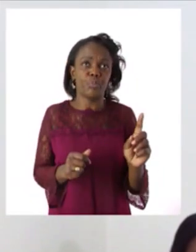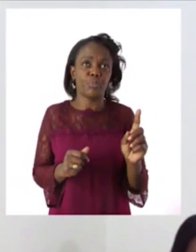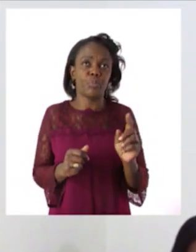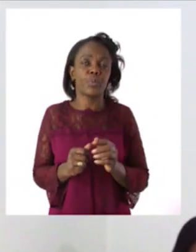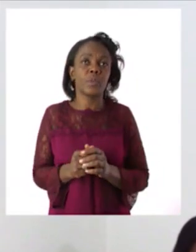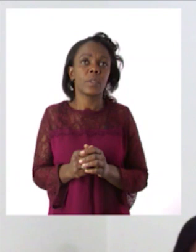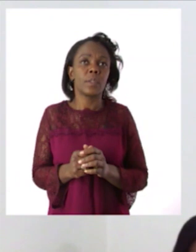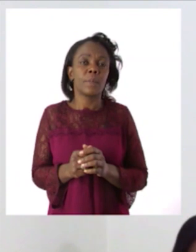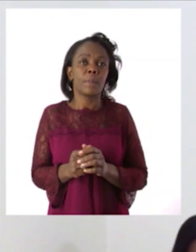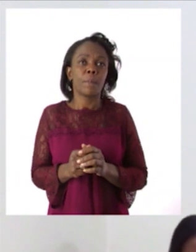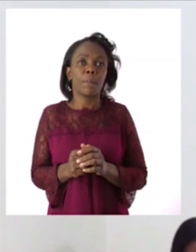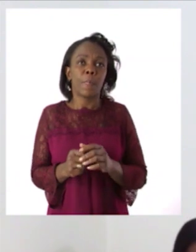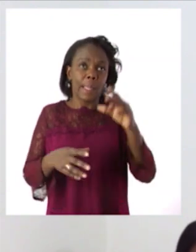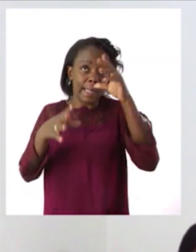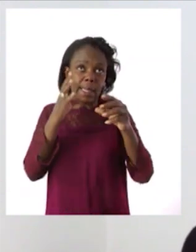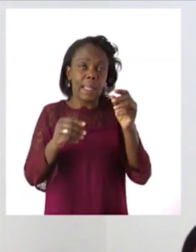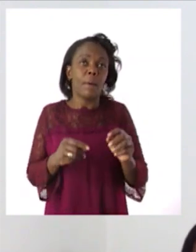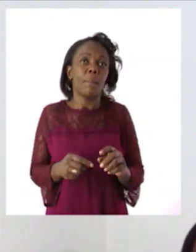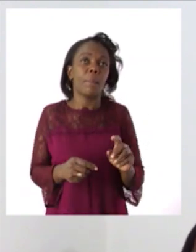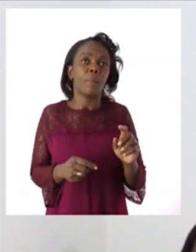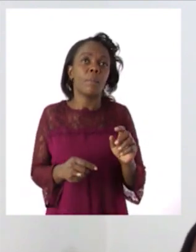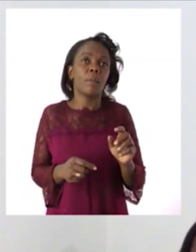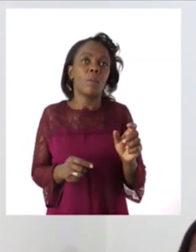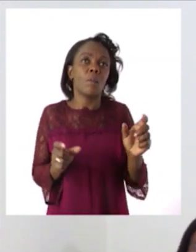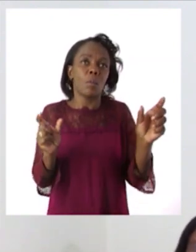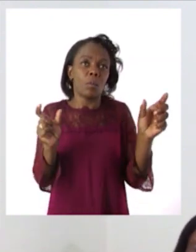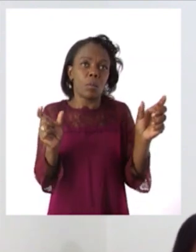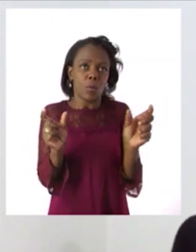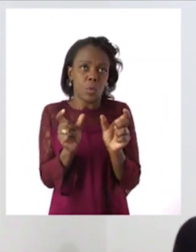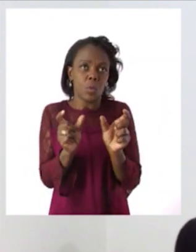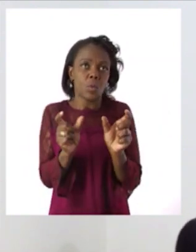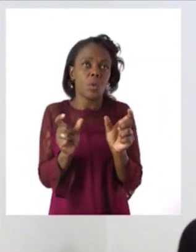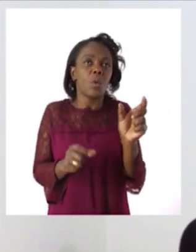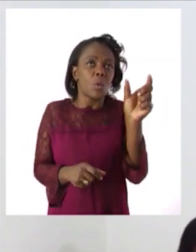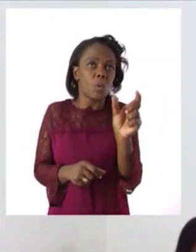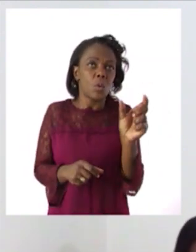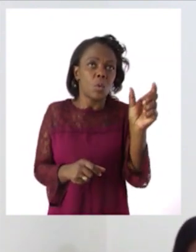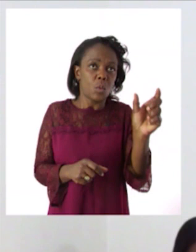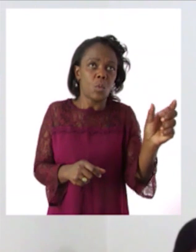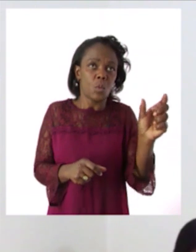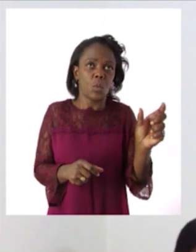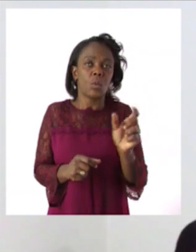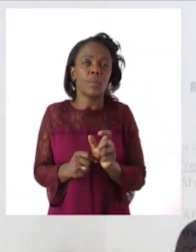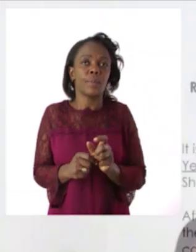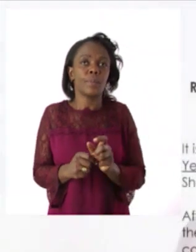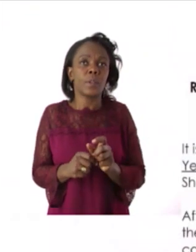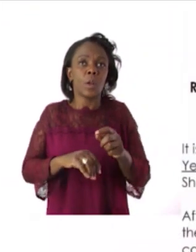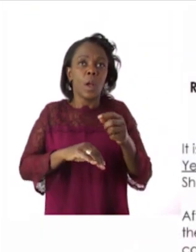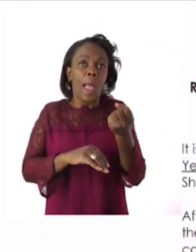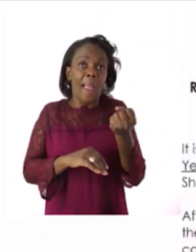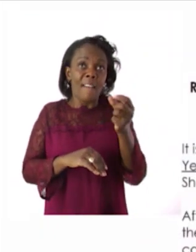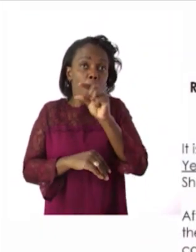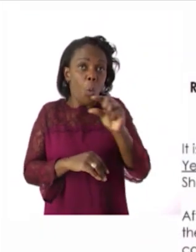syllables. Now, we have the underlined words. We are going to look much on the underlined words.